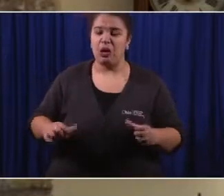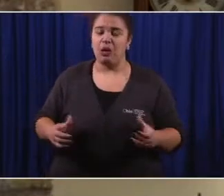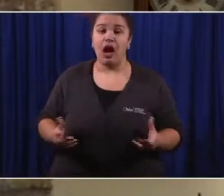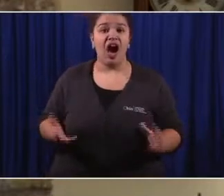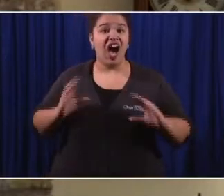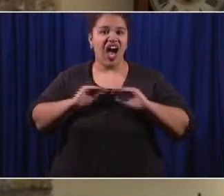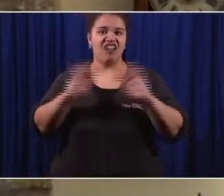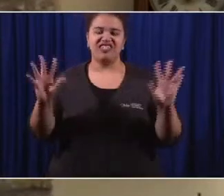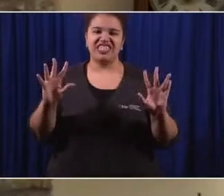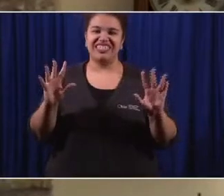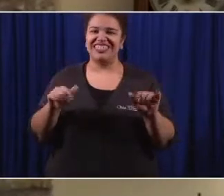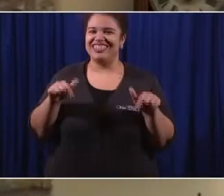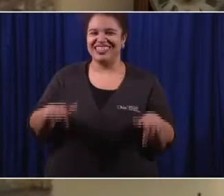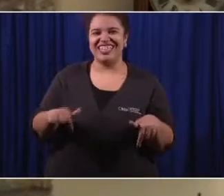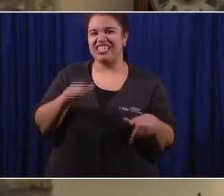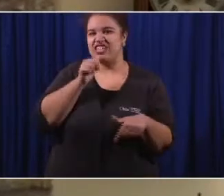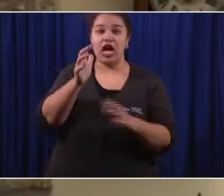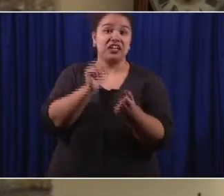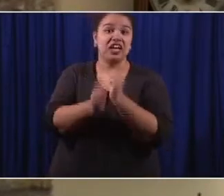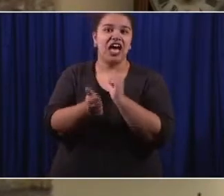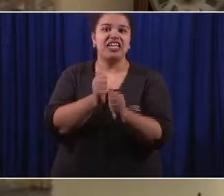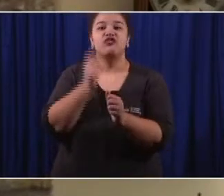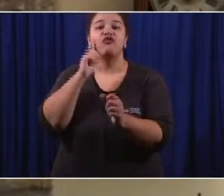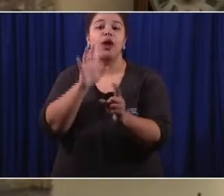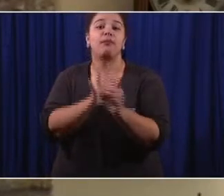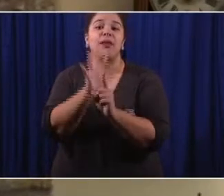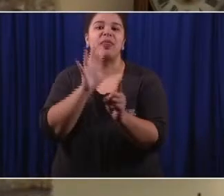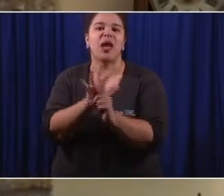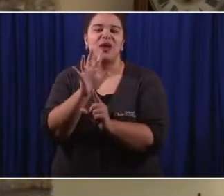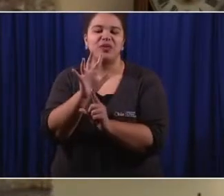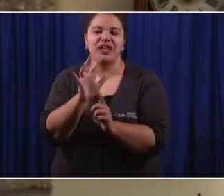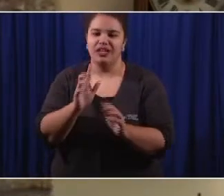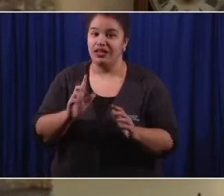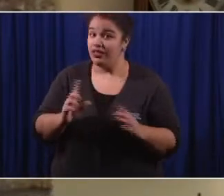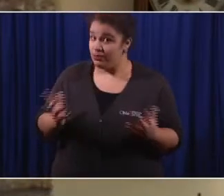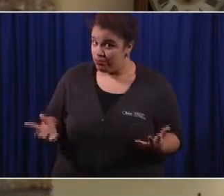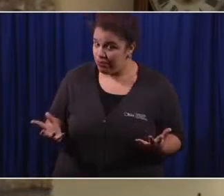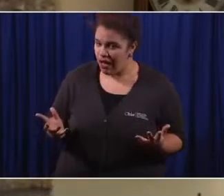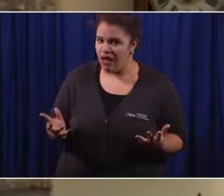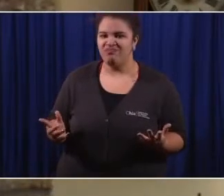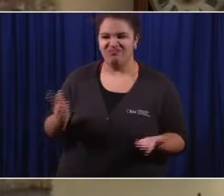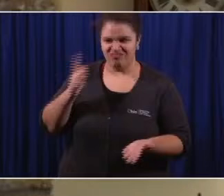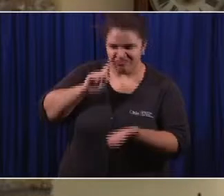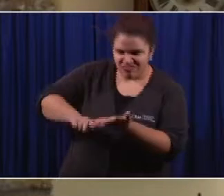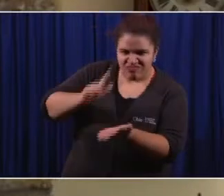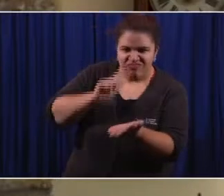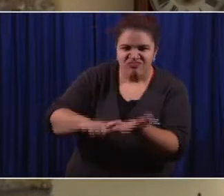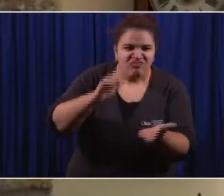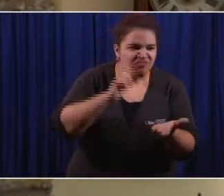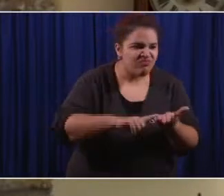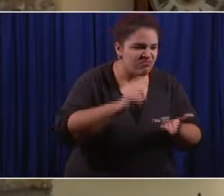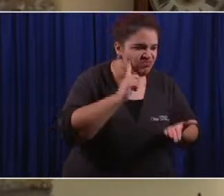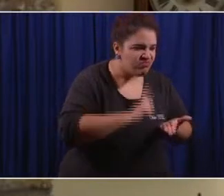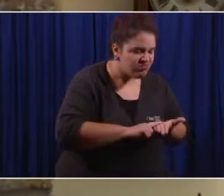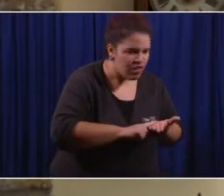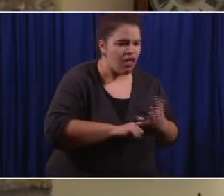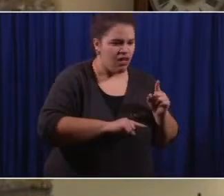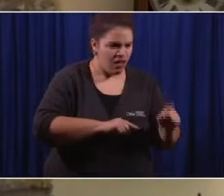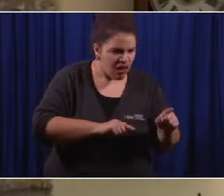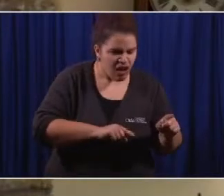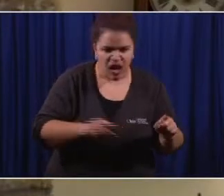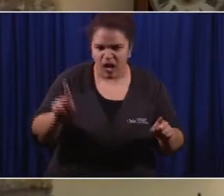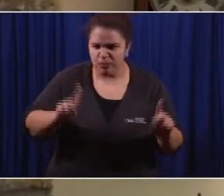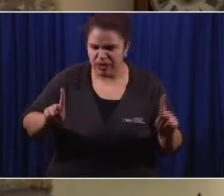contest, but given the large number of Ohioans who oppose your direction, the number of judges who have called orders illegal, and then the most